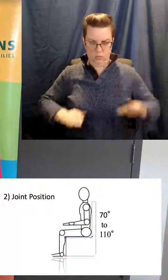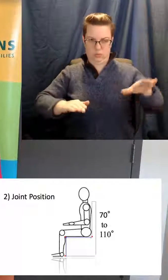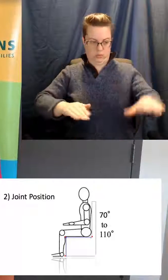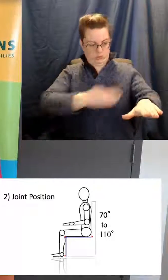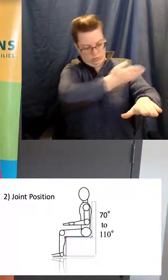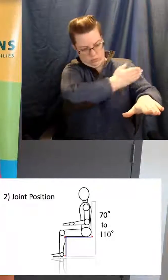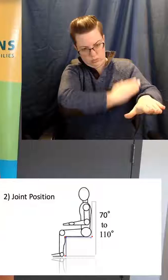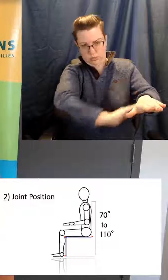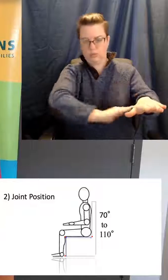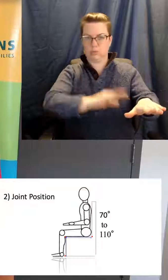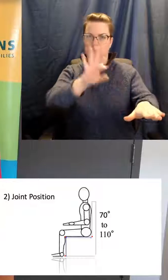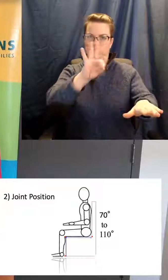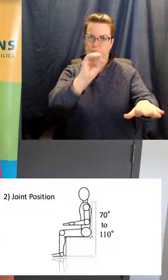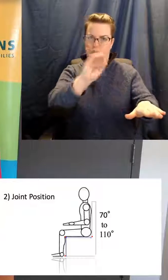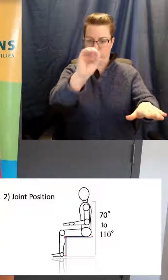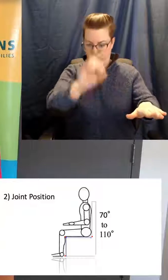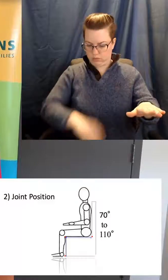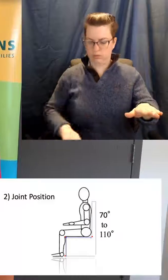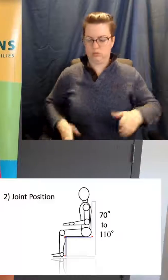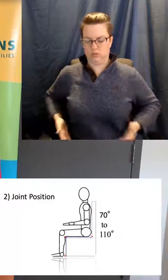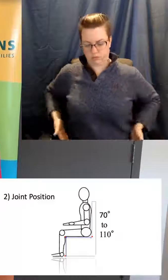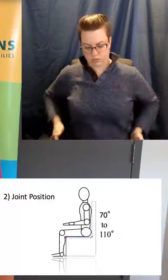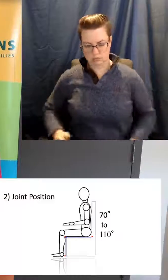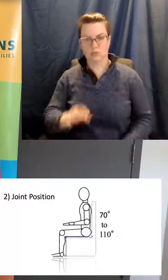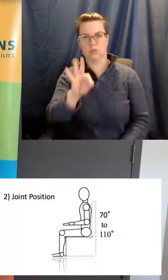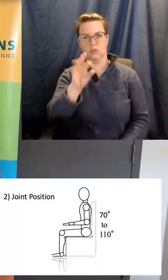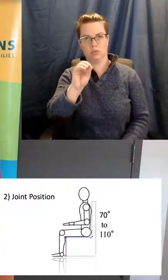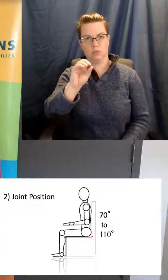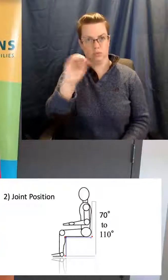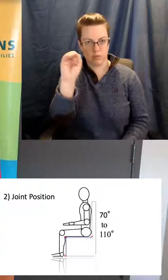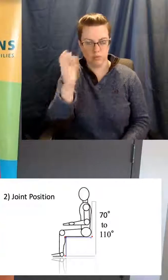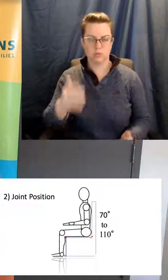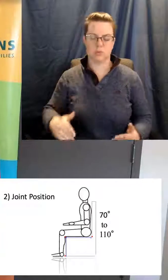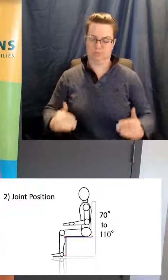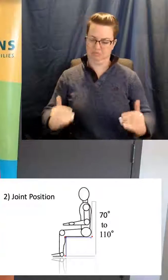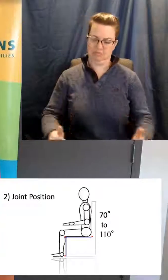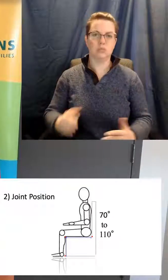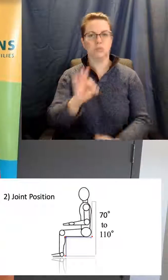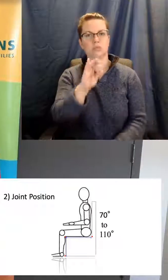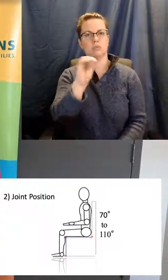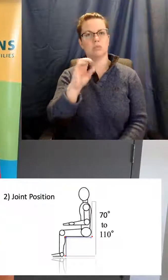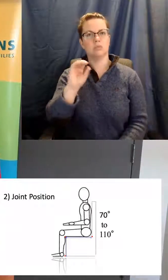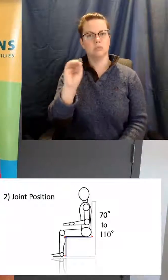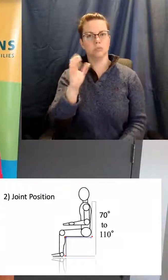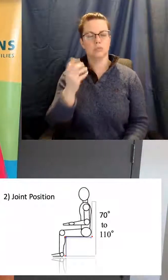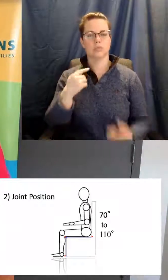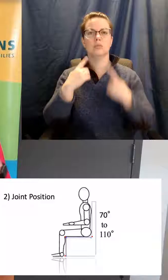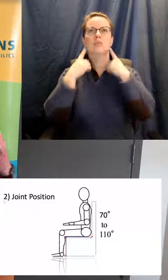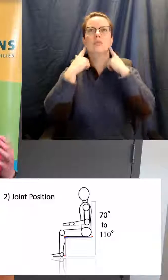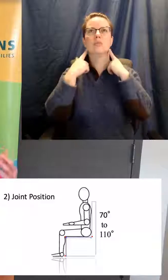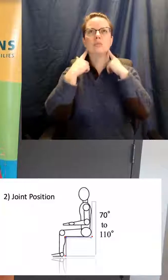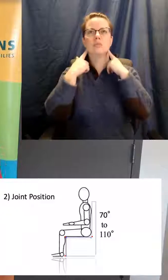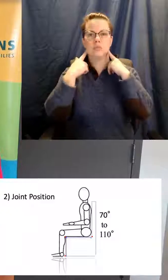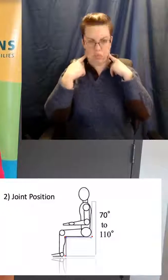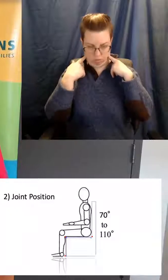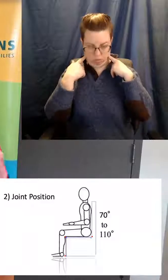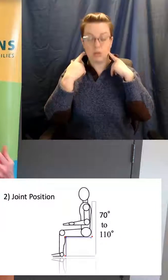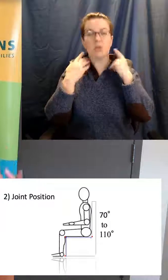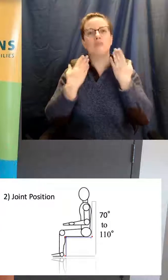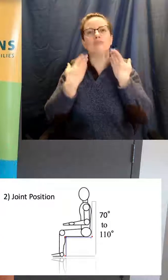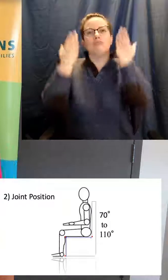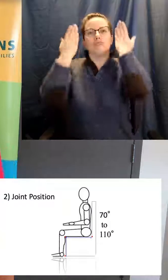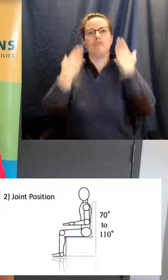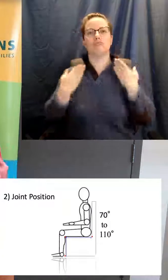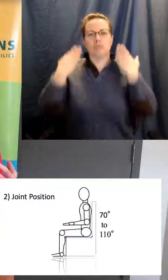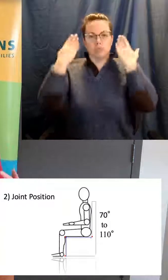that our shoulders are relaxed, the monitor's at the right height, so we're looking straight ahead without looking down. And we try to set ourselves up in a